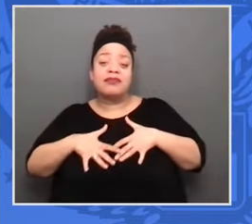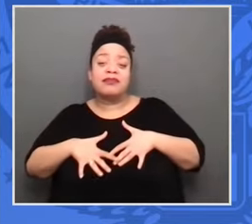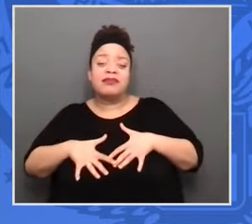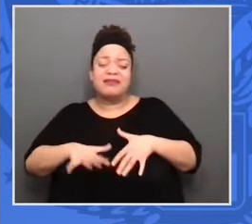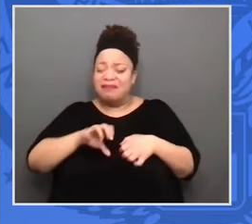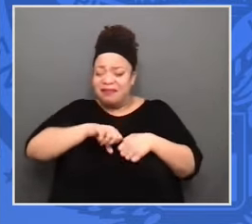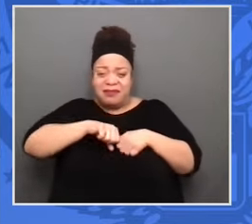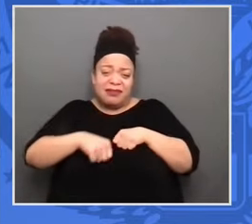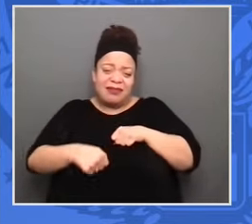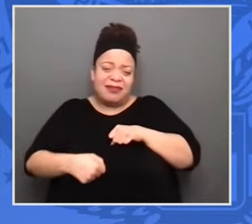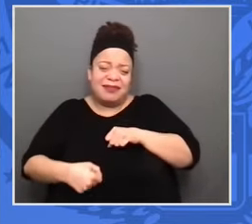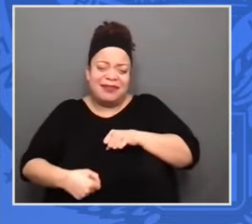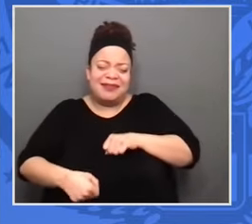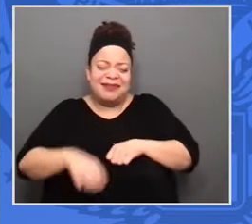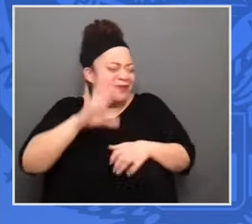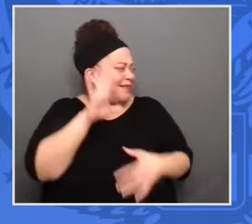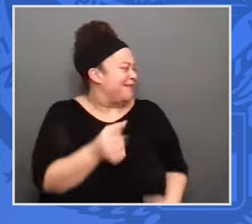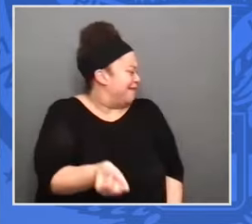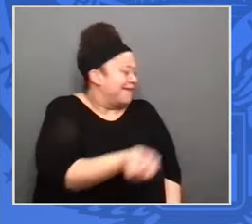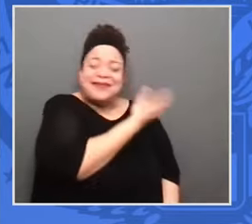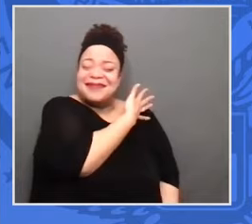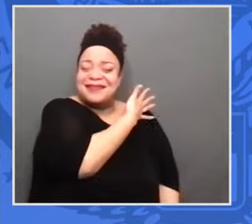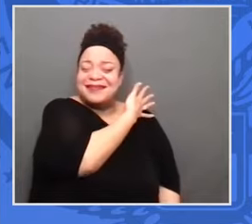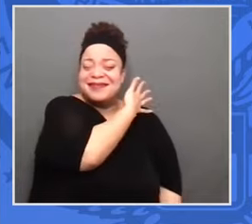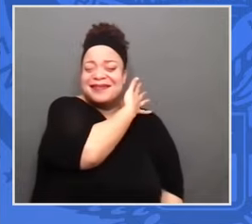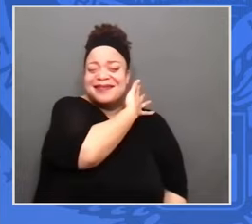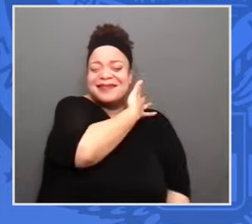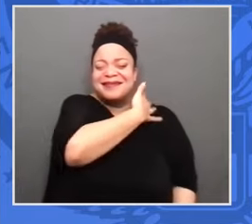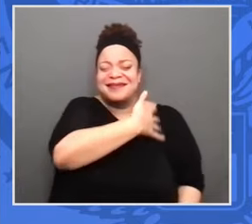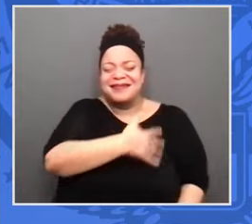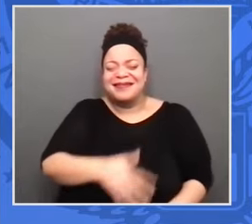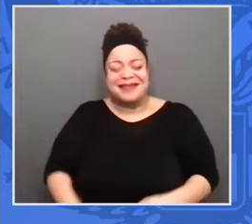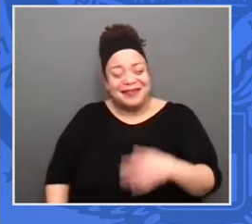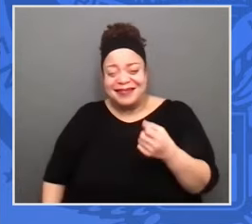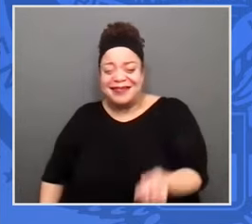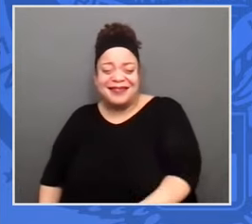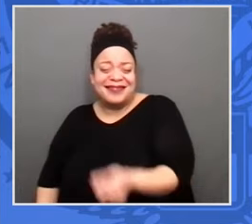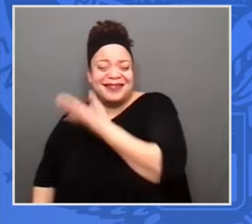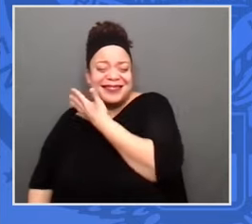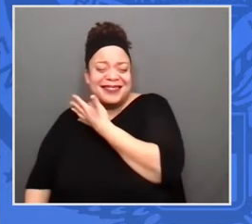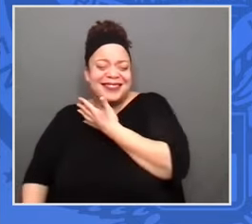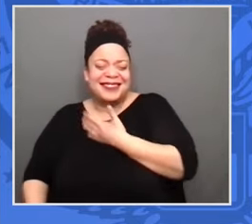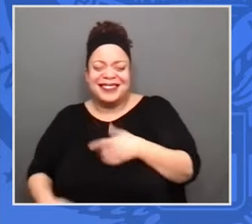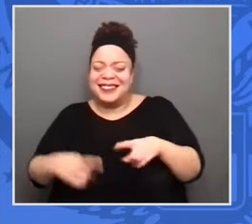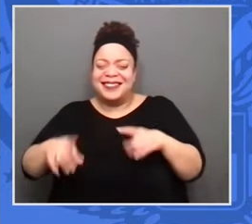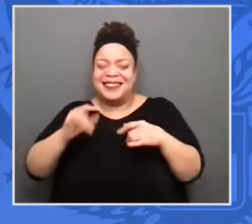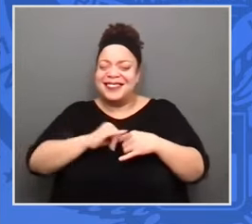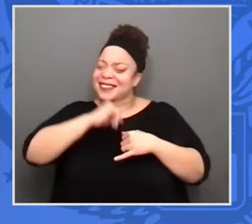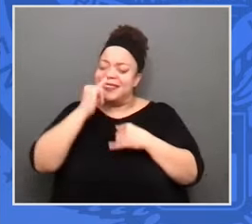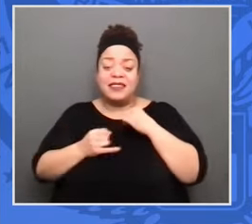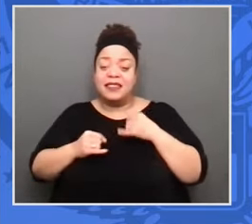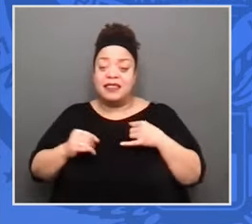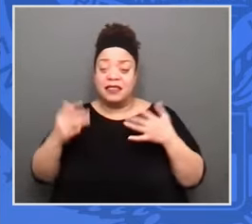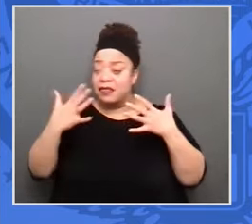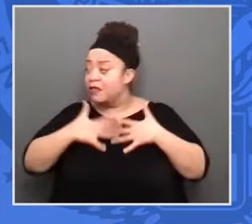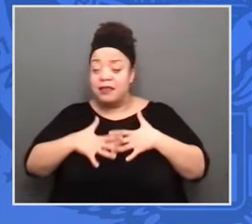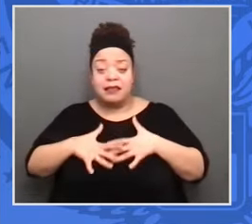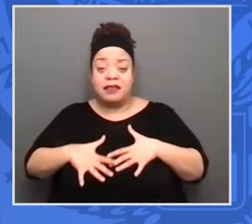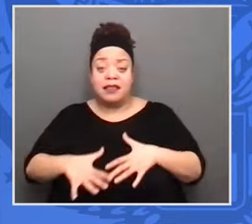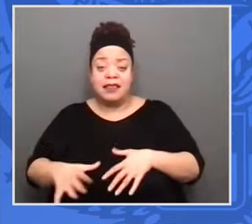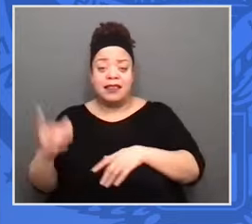Let's let this day be the last. Well, tomorrow there'll be